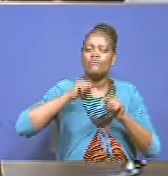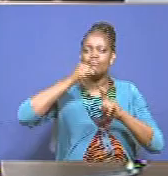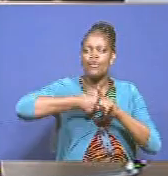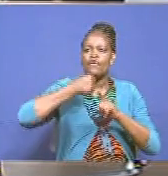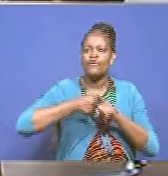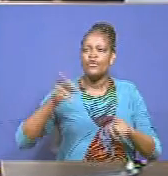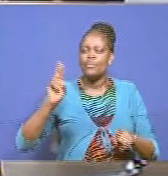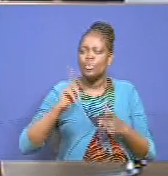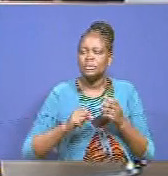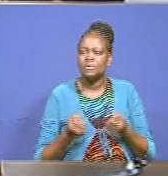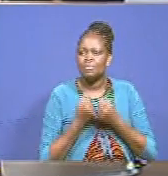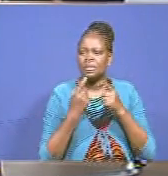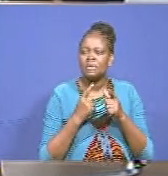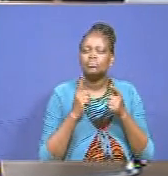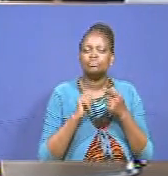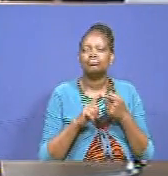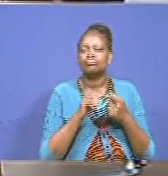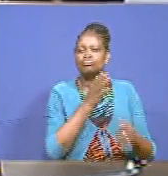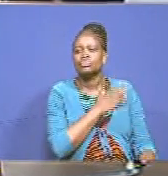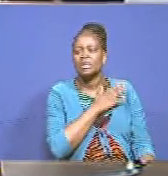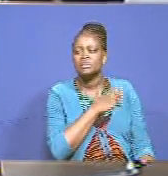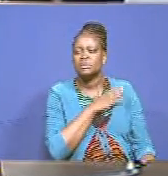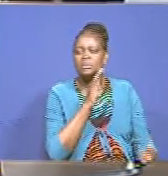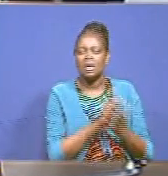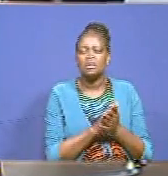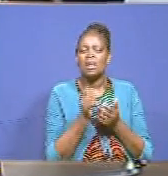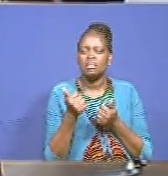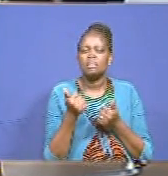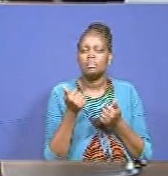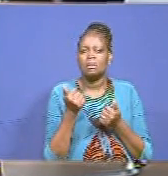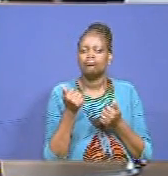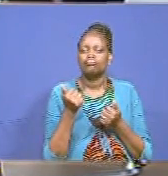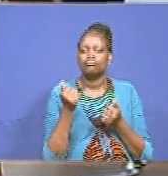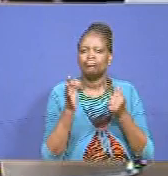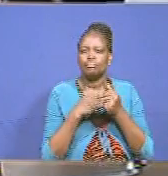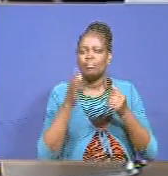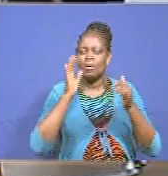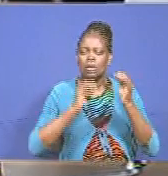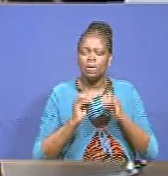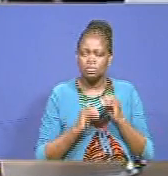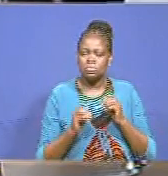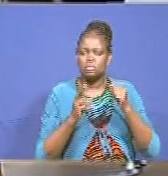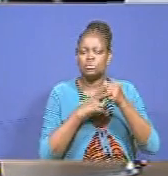referendum, what is happening, of course, to NASA and the upcoming Kibra by elections that are on the 7th of